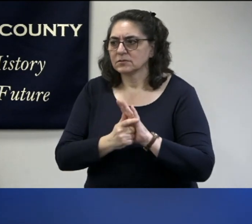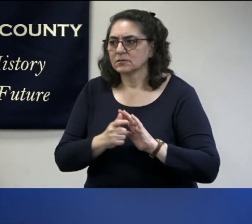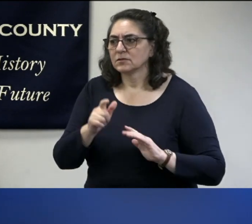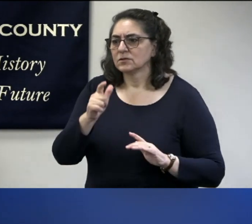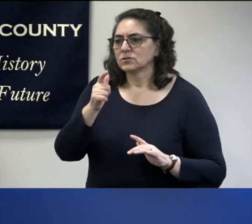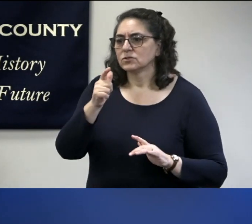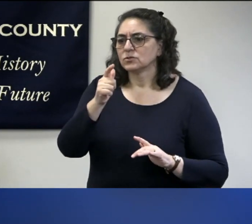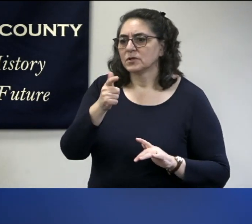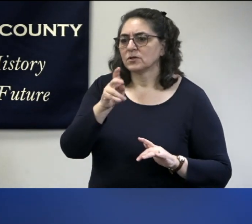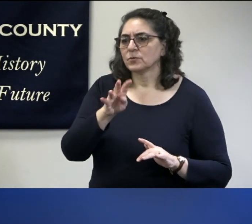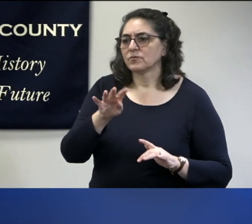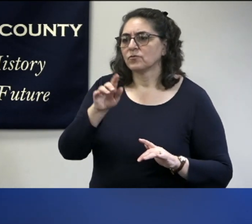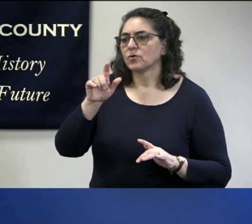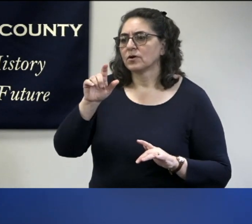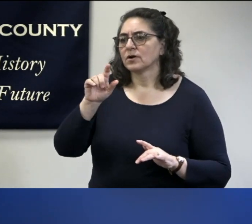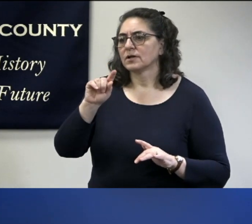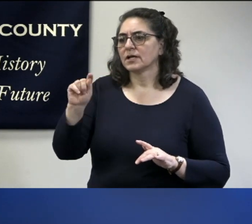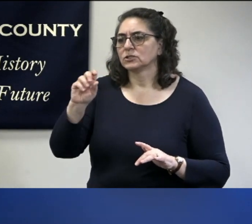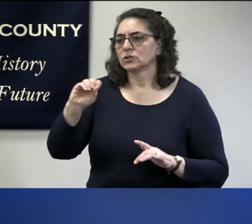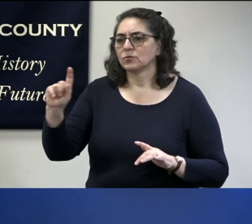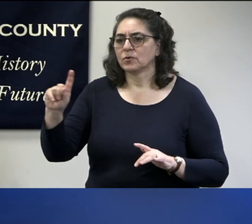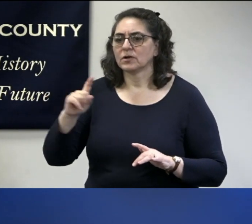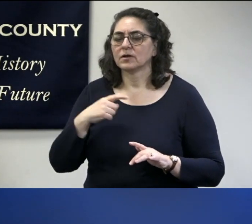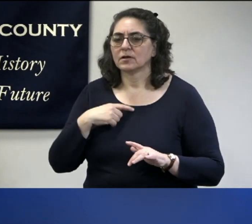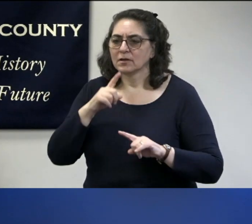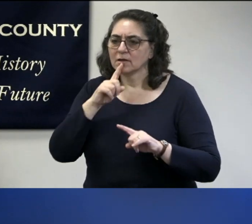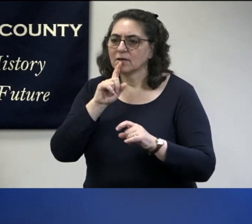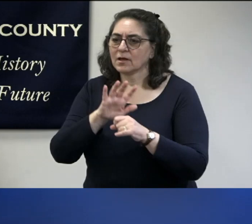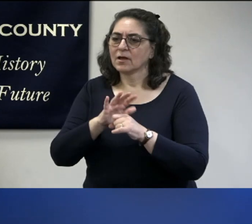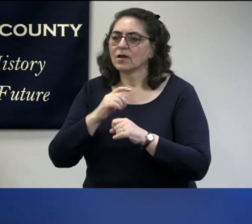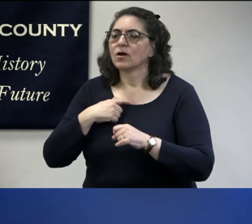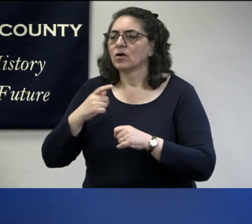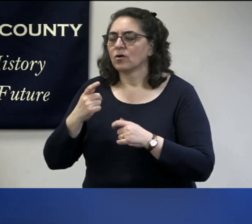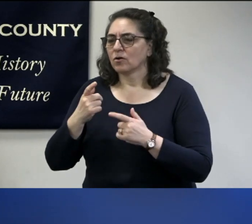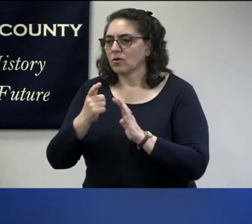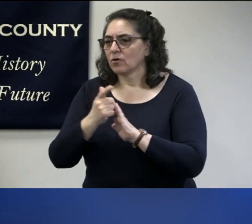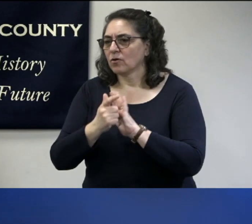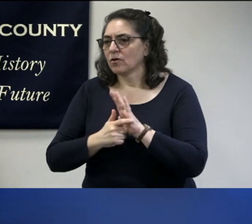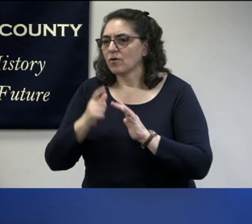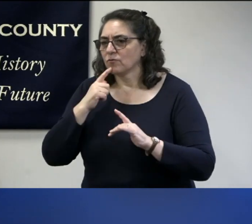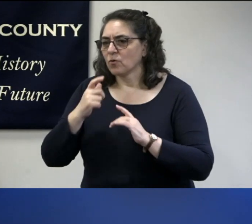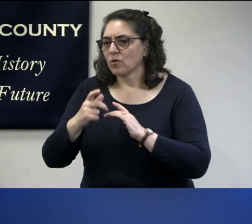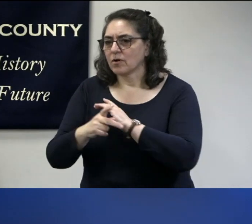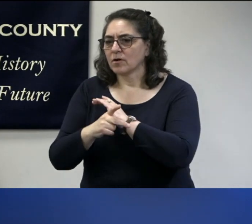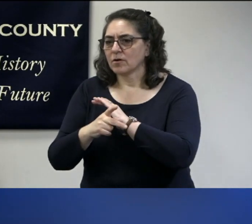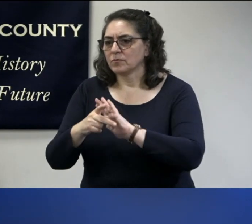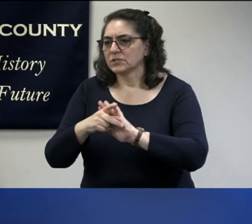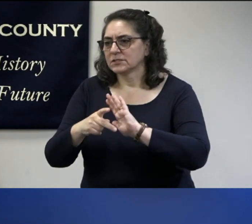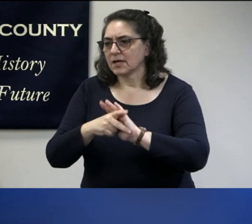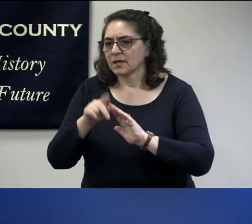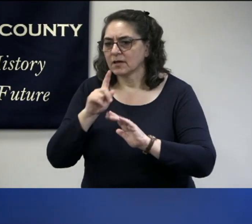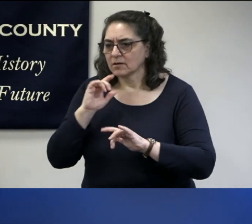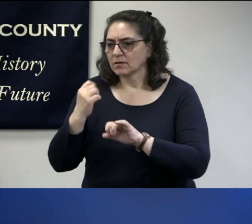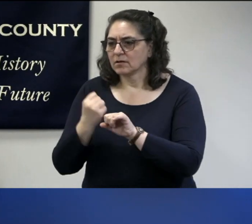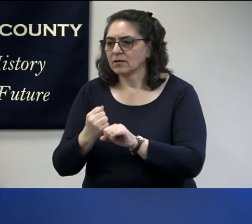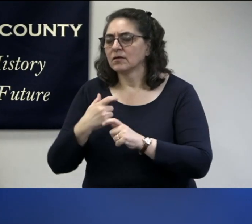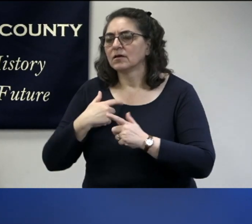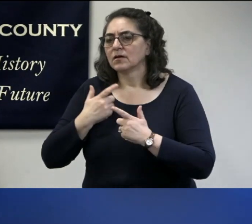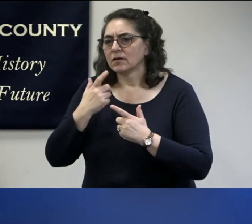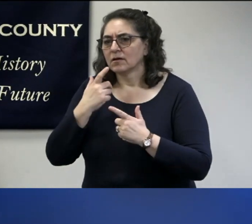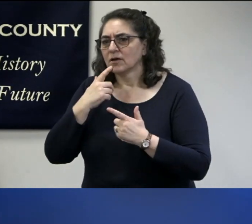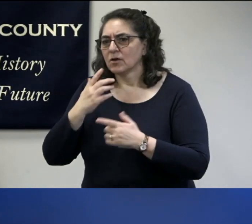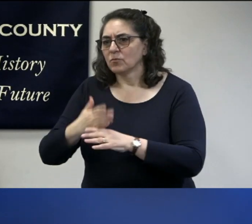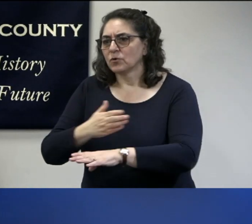2024-01, amended and reinstated guaranteed ordinance of the County of Passaic, New Jersey, securing the Passaic County Improvement Authority's County